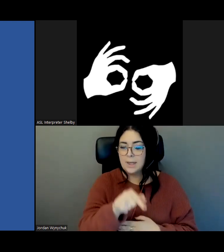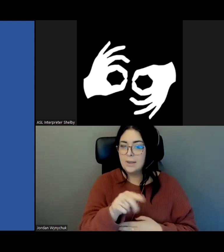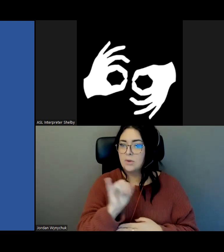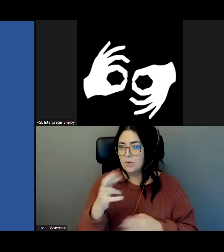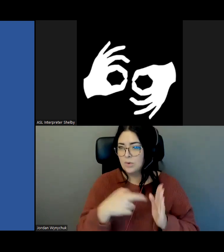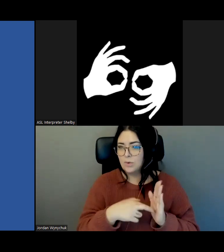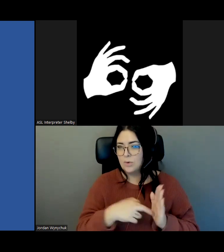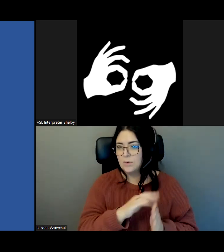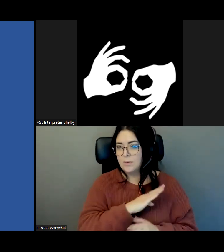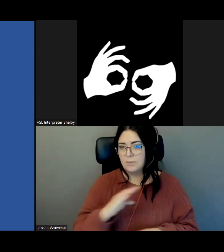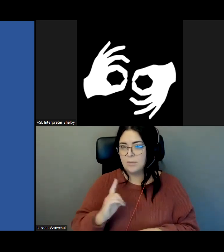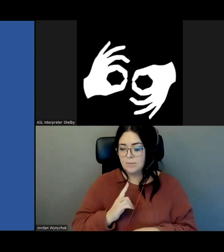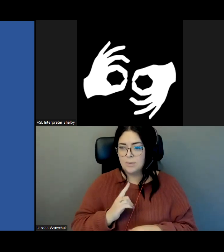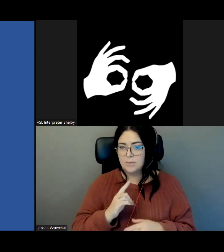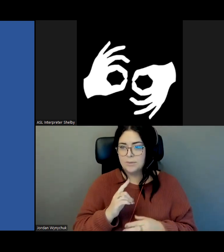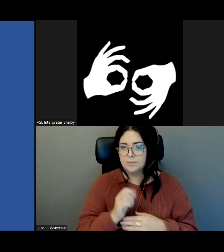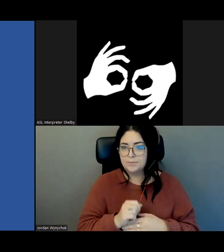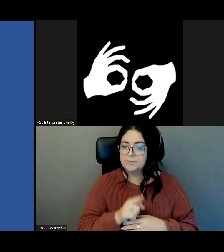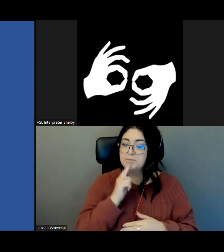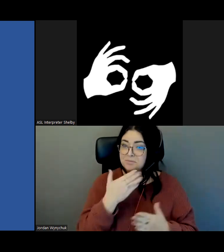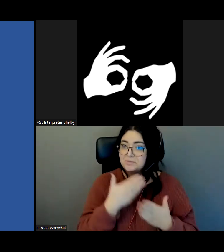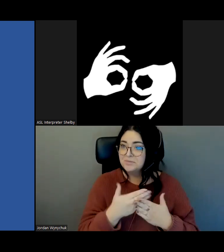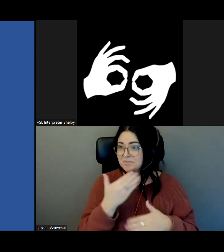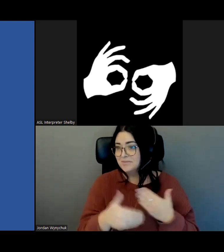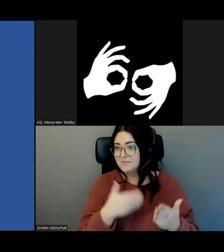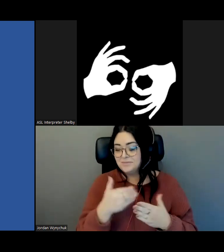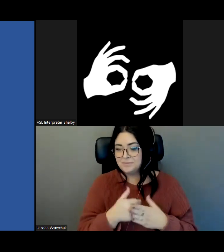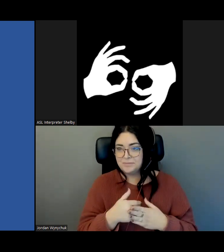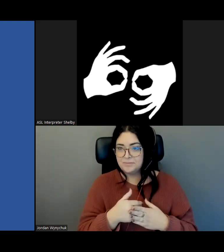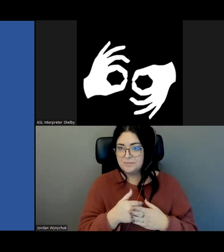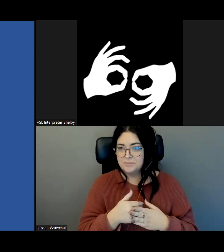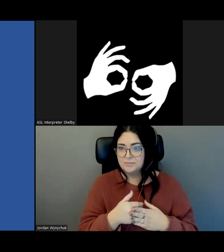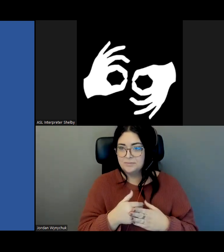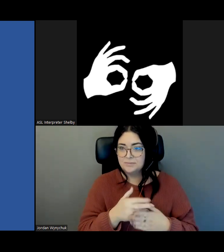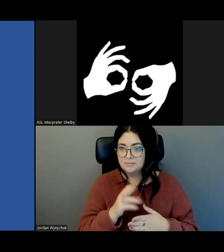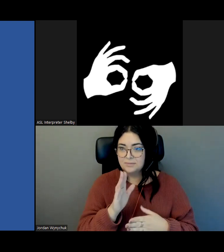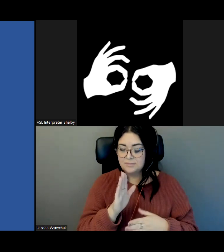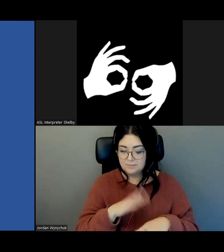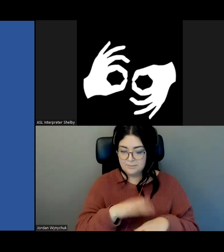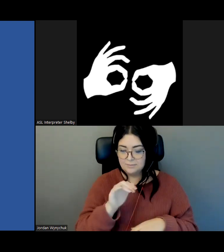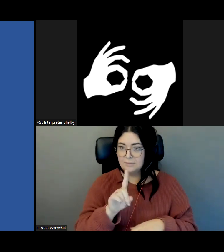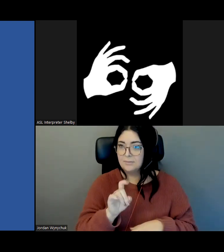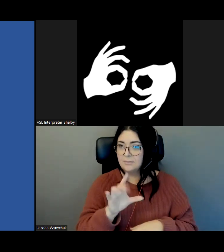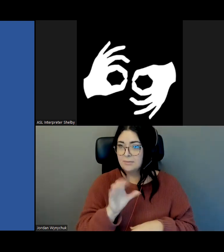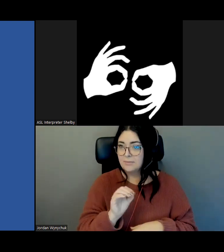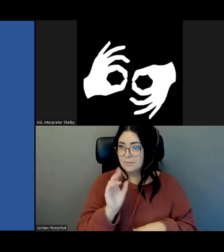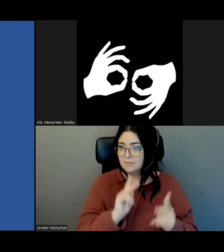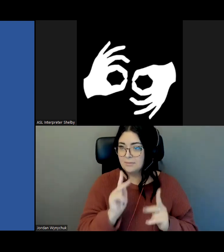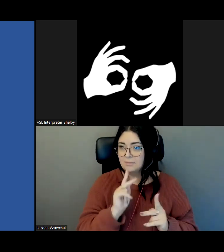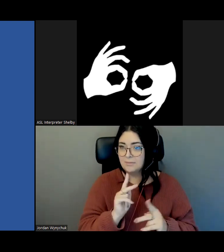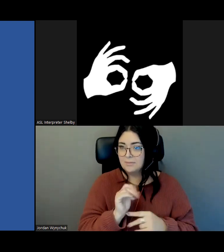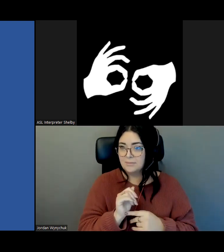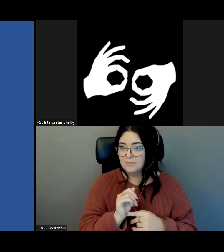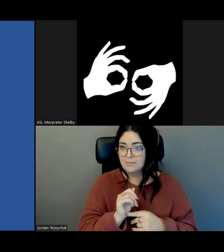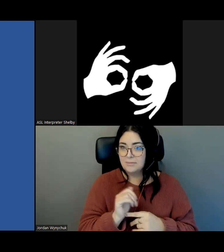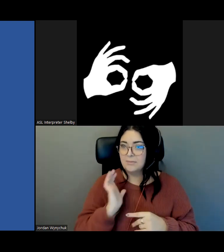representative. It went really well. So we fed over 150 folks